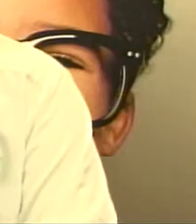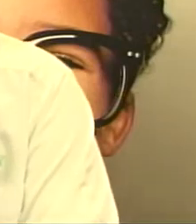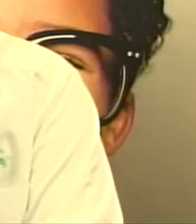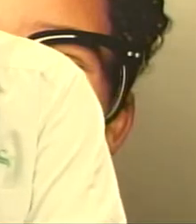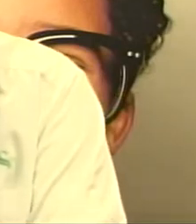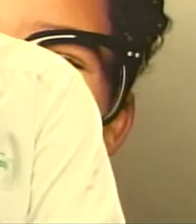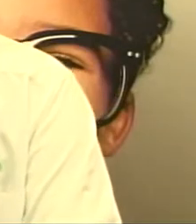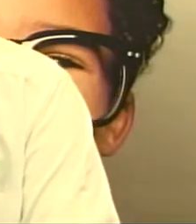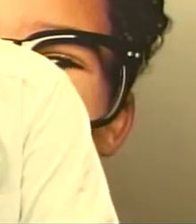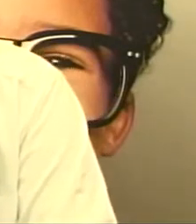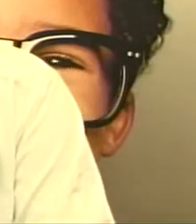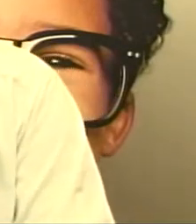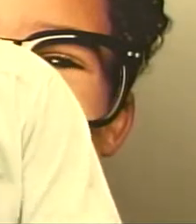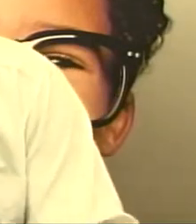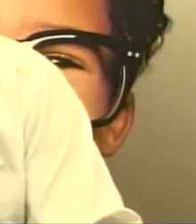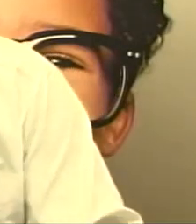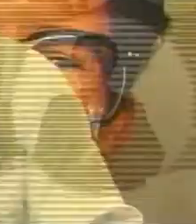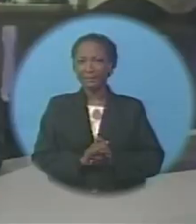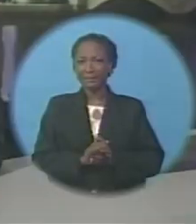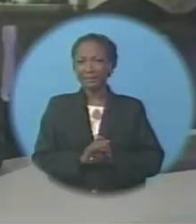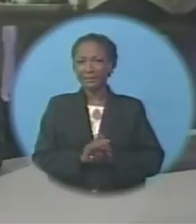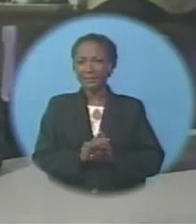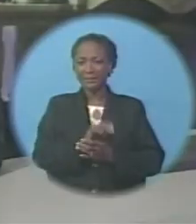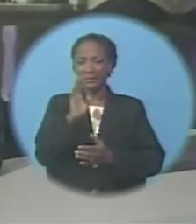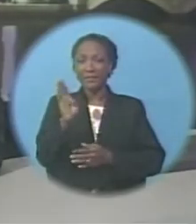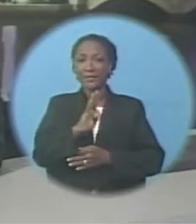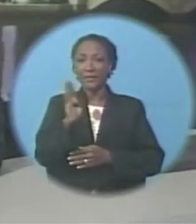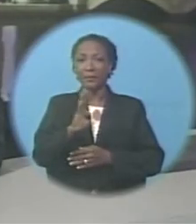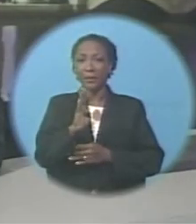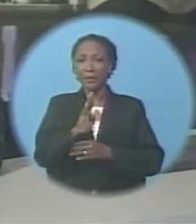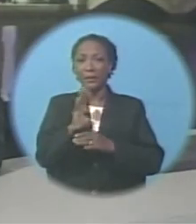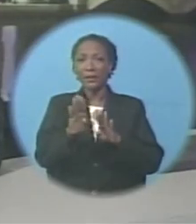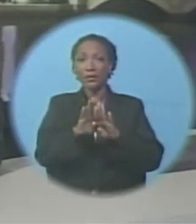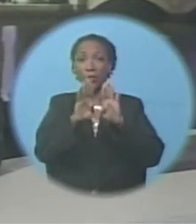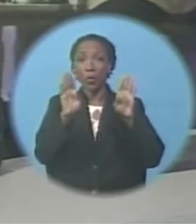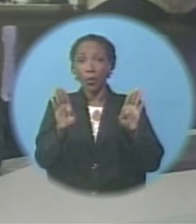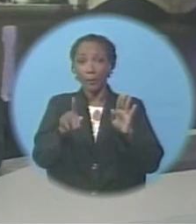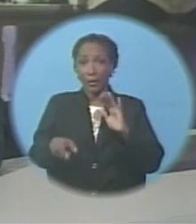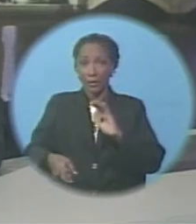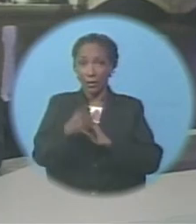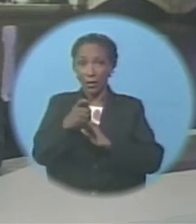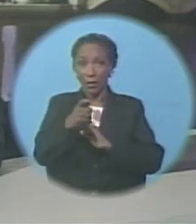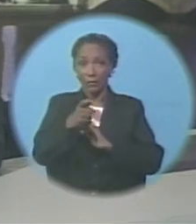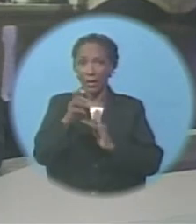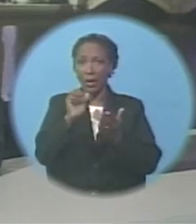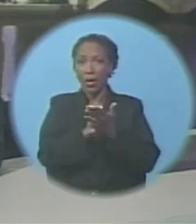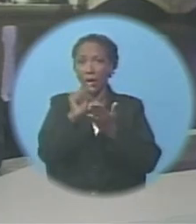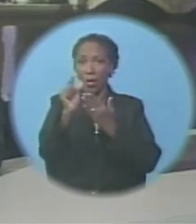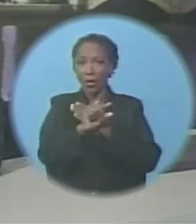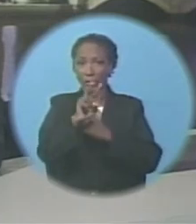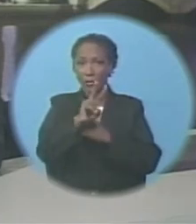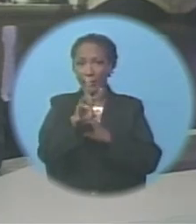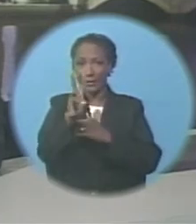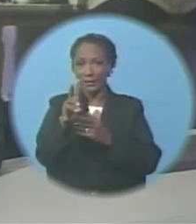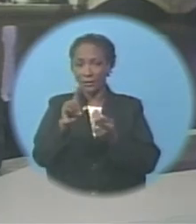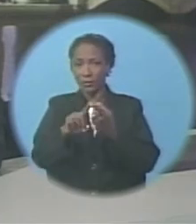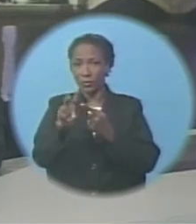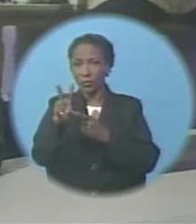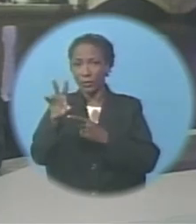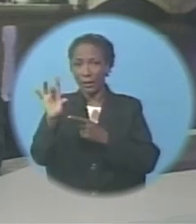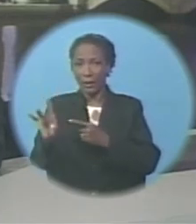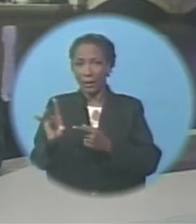many constituents we have. The dates for the Barbados Open are August the 26th to the